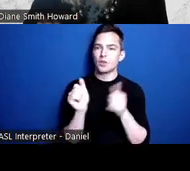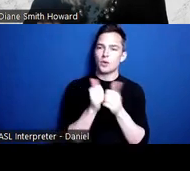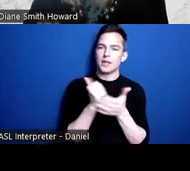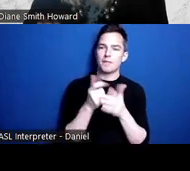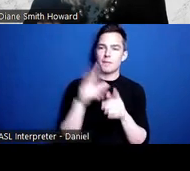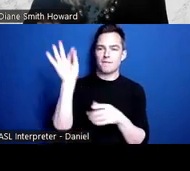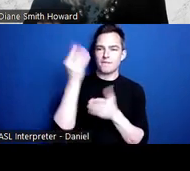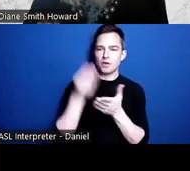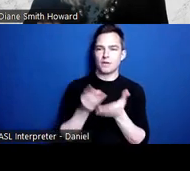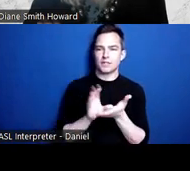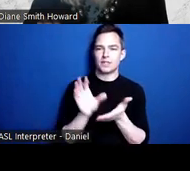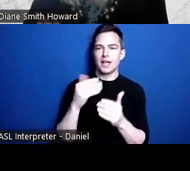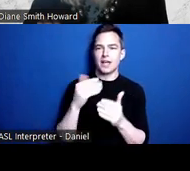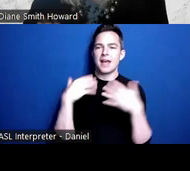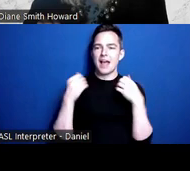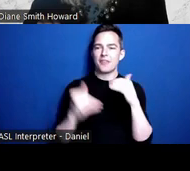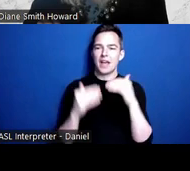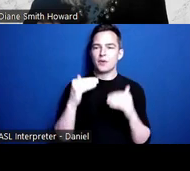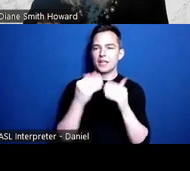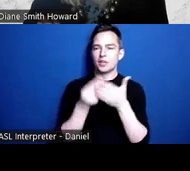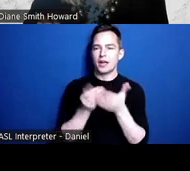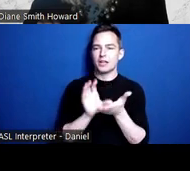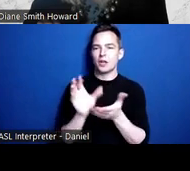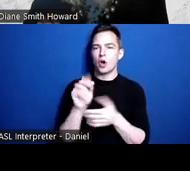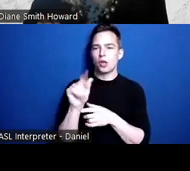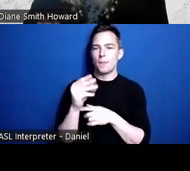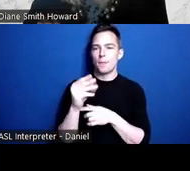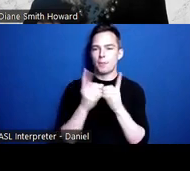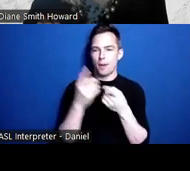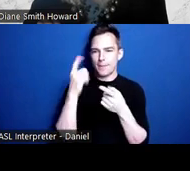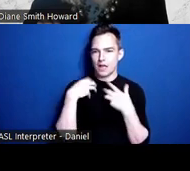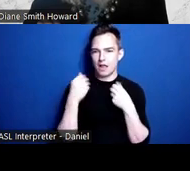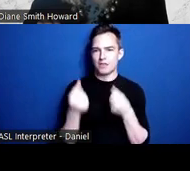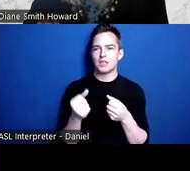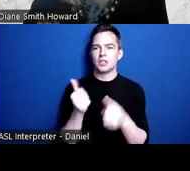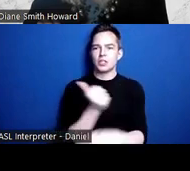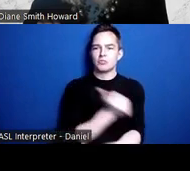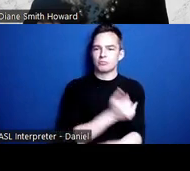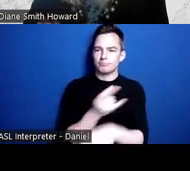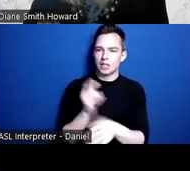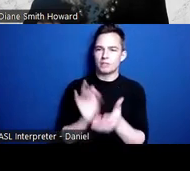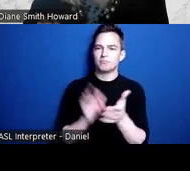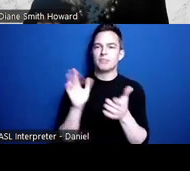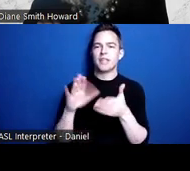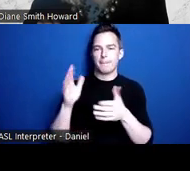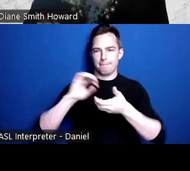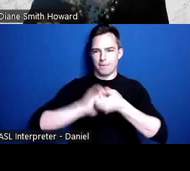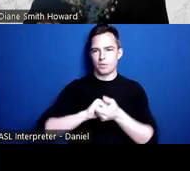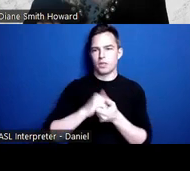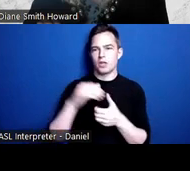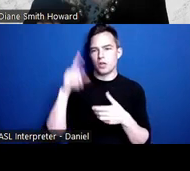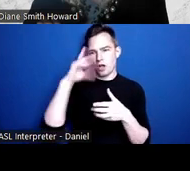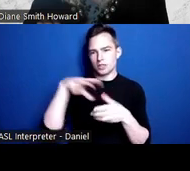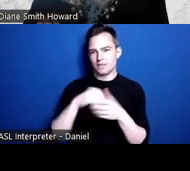federally funded health equity grant, the Oklahoma Department of Mental Health and Substance Use Services is partnering with the Autism Foundation of